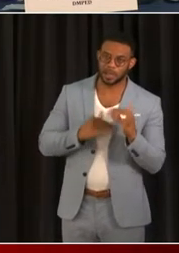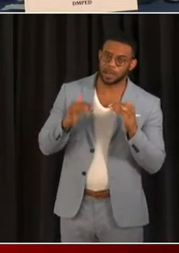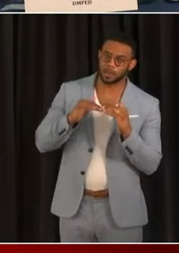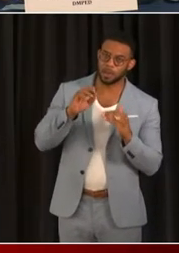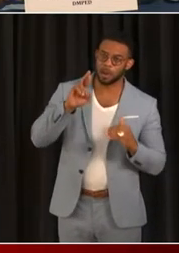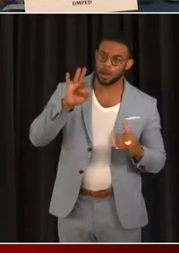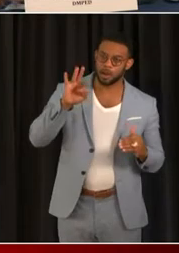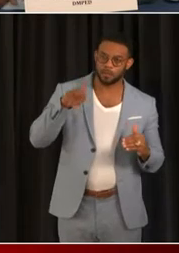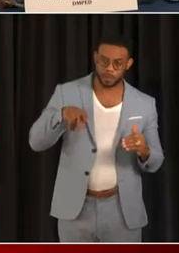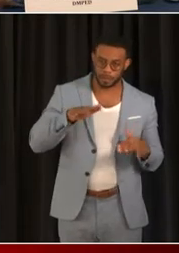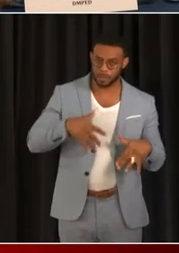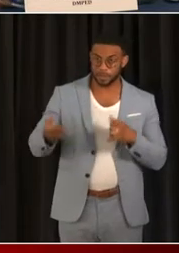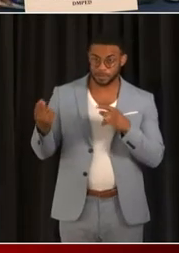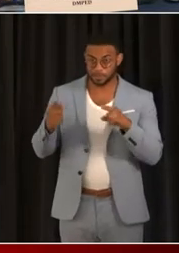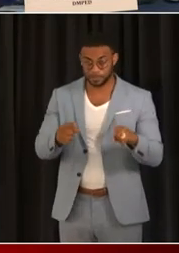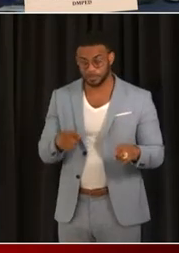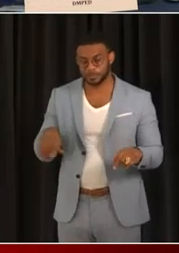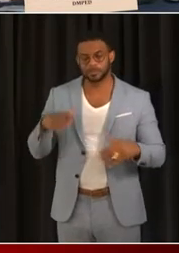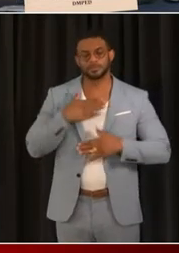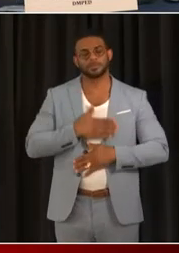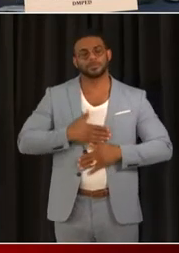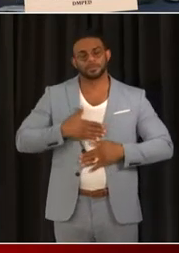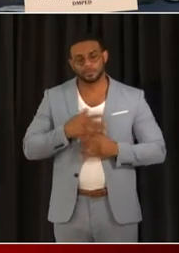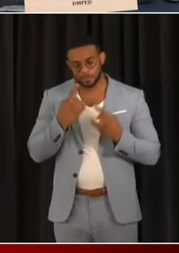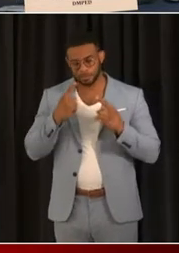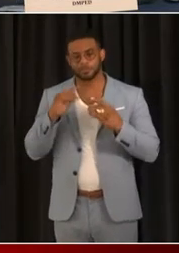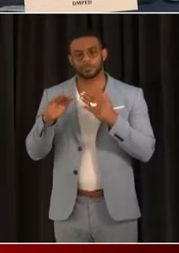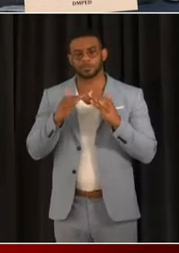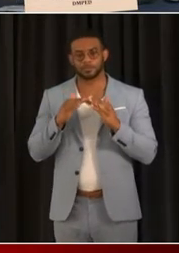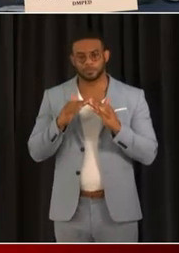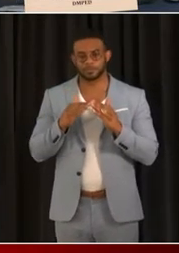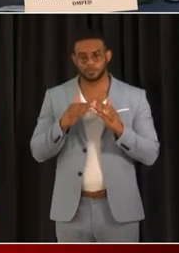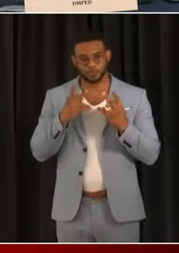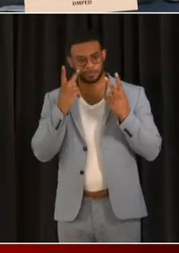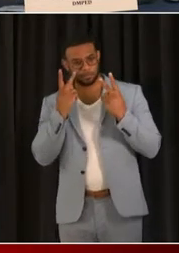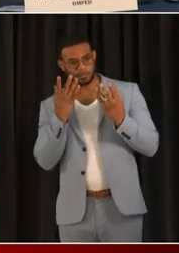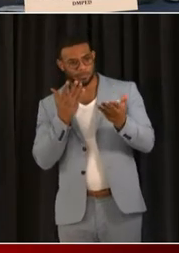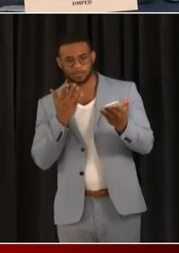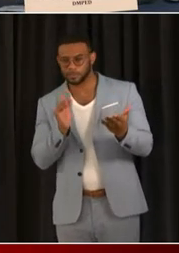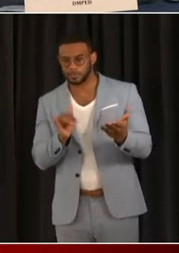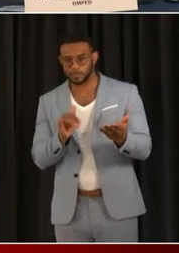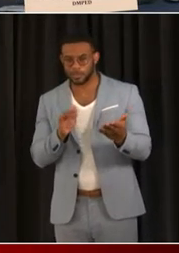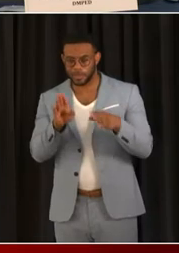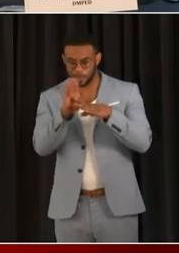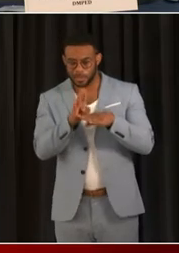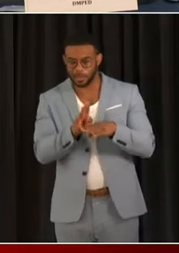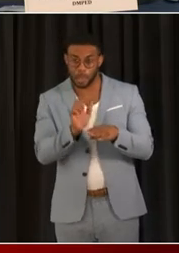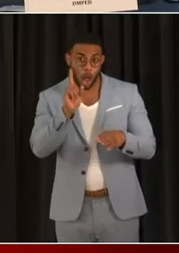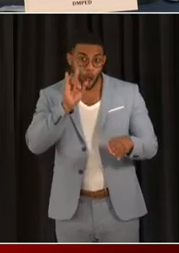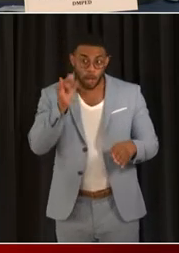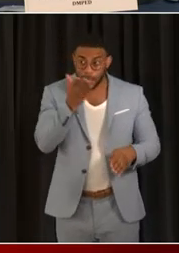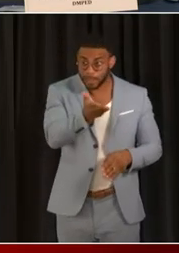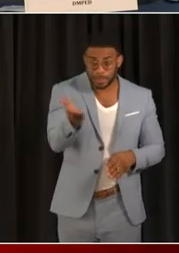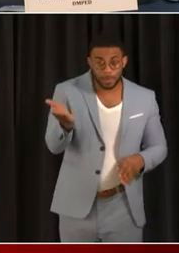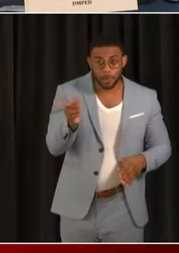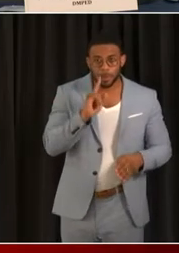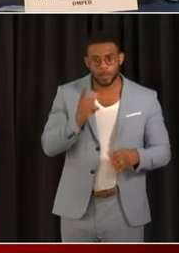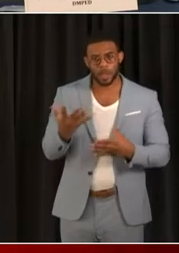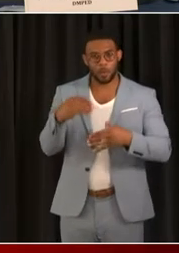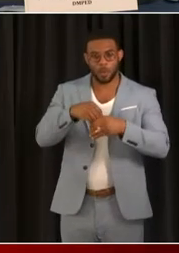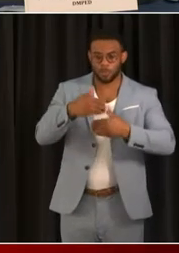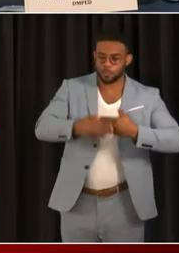equitable RFP that is taking place. They appreciate that the community is seeing that the businesses that look like them